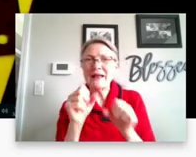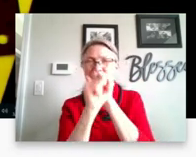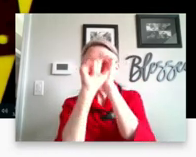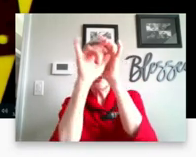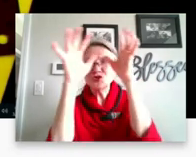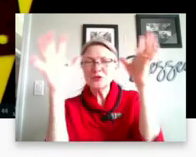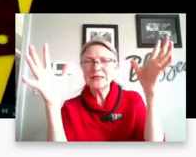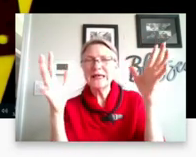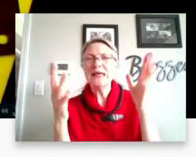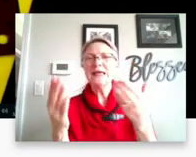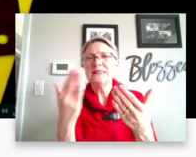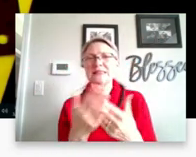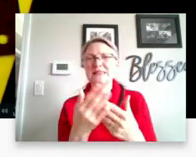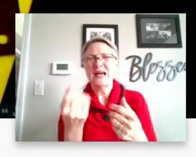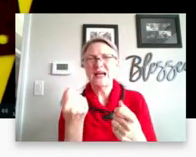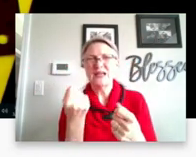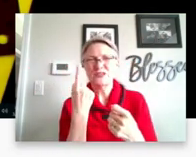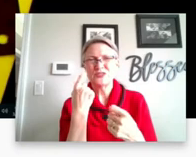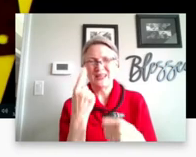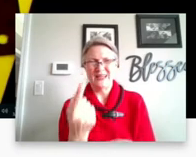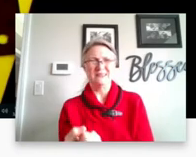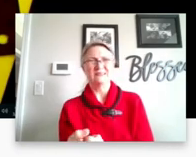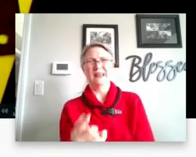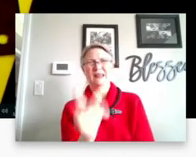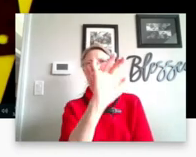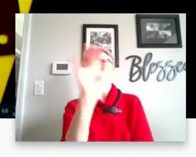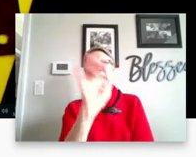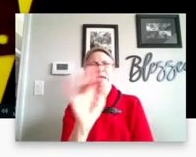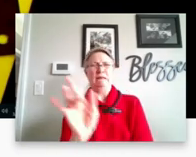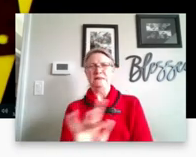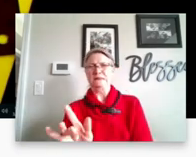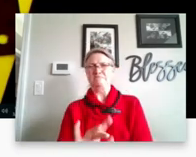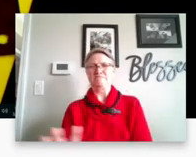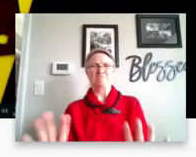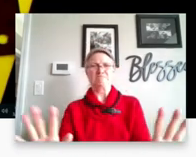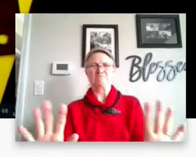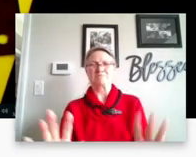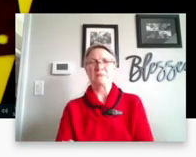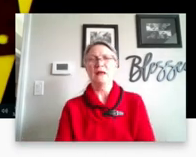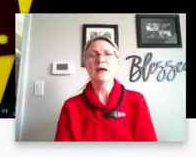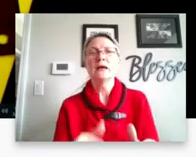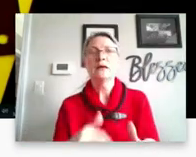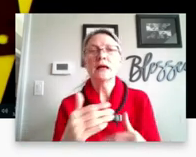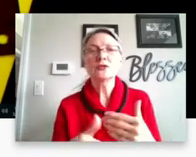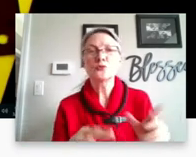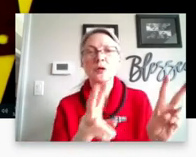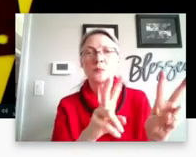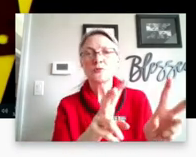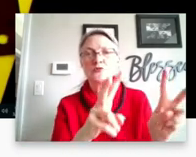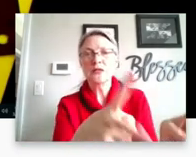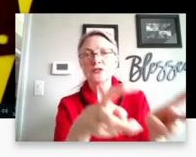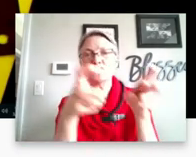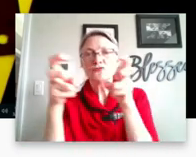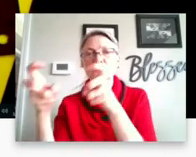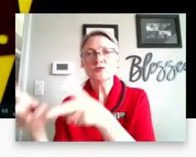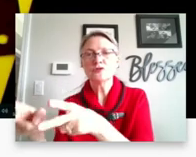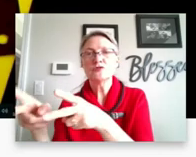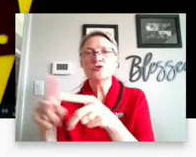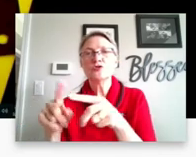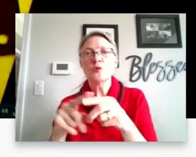to understand, right? I'm seeing a lot of blank space on here. So what we're going to do next is we're going to transfer this information to